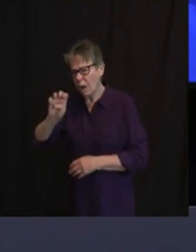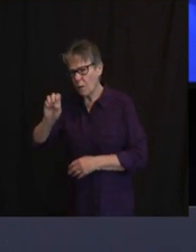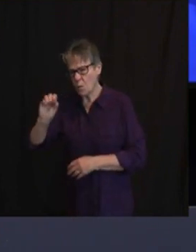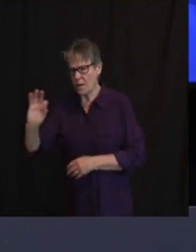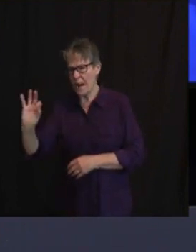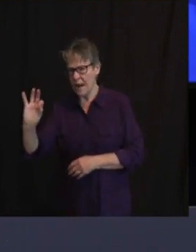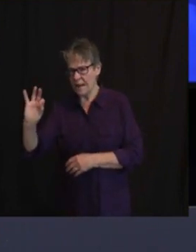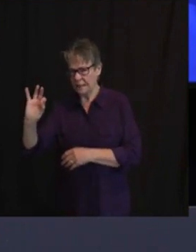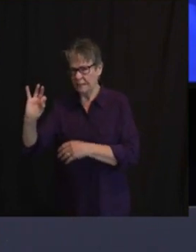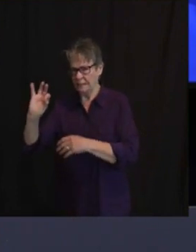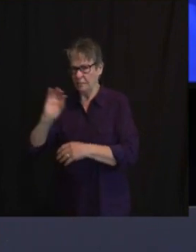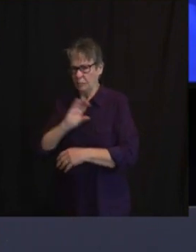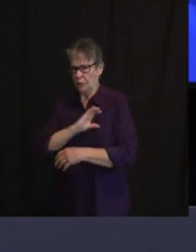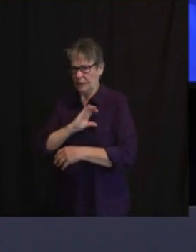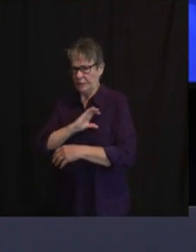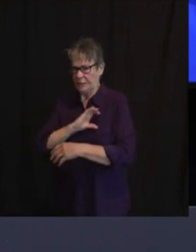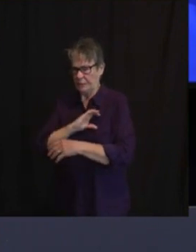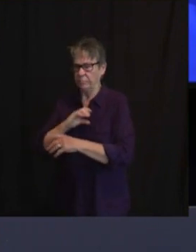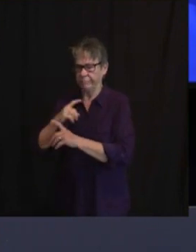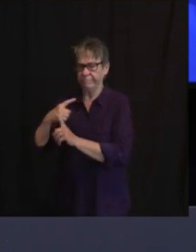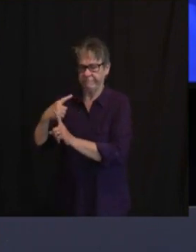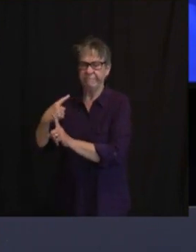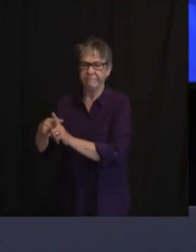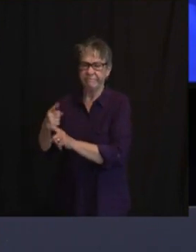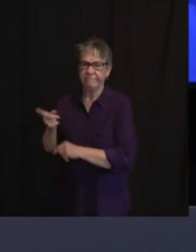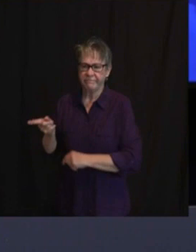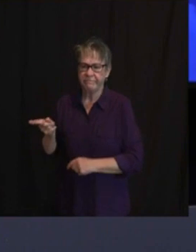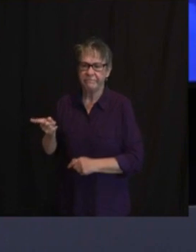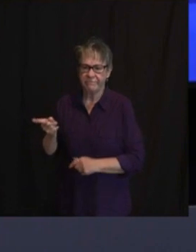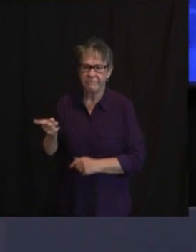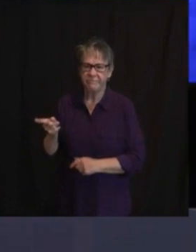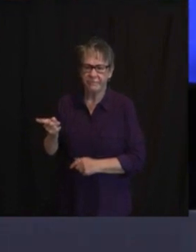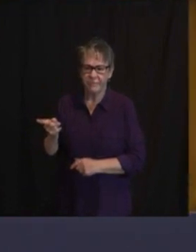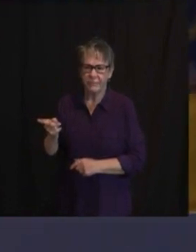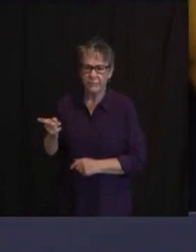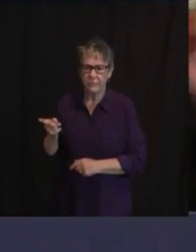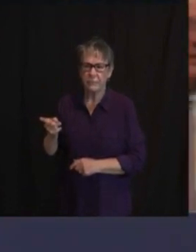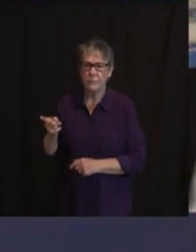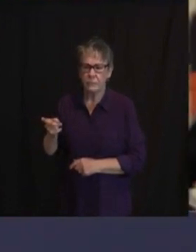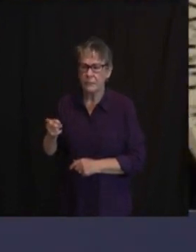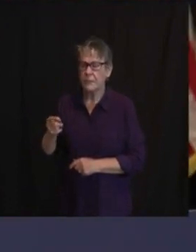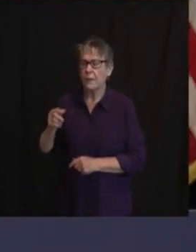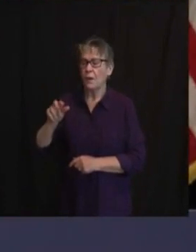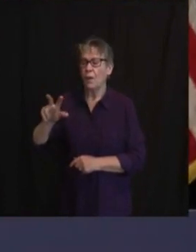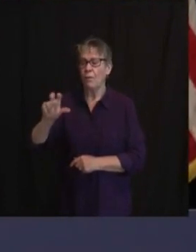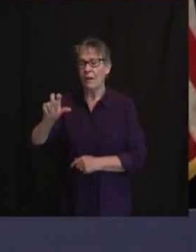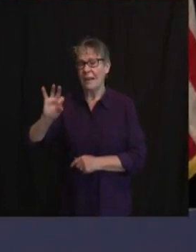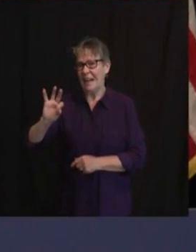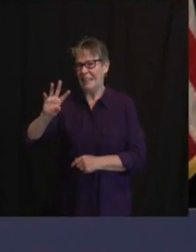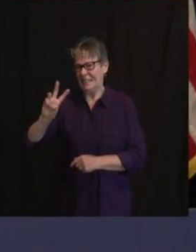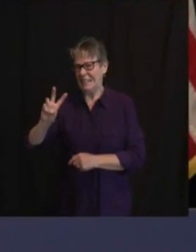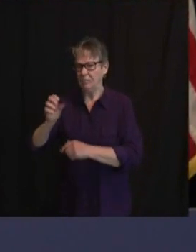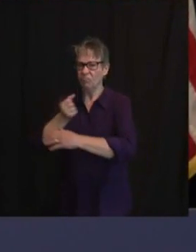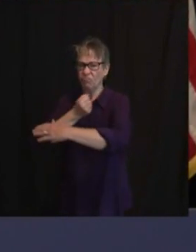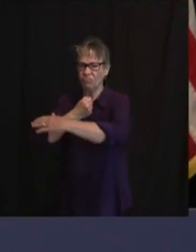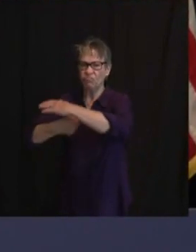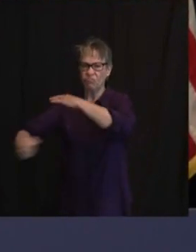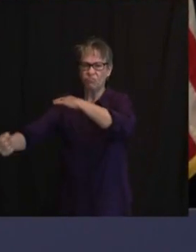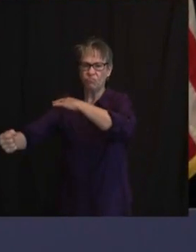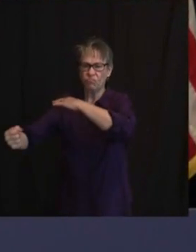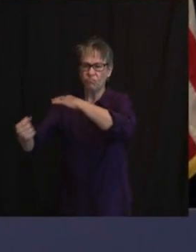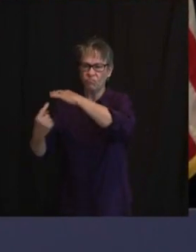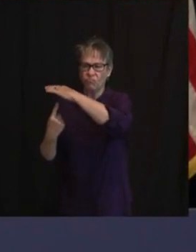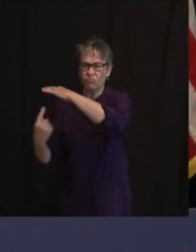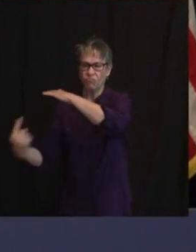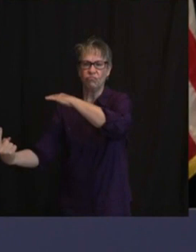enforcement officers are out for quarantined. Thank you for that. Jessica Gonzalez is the name that I